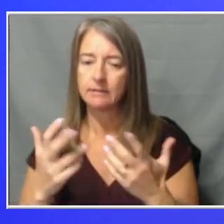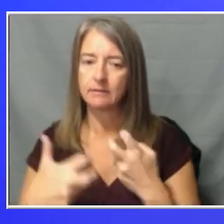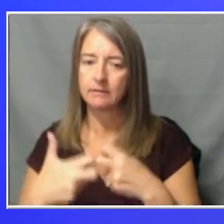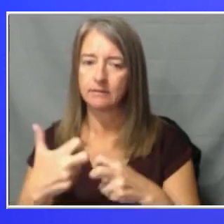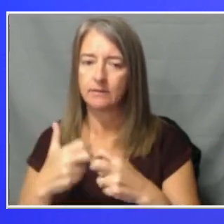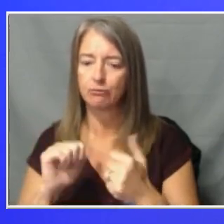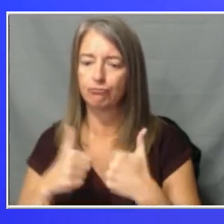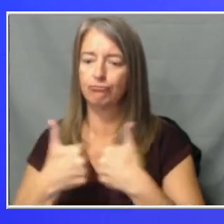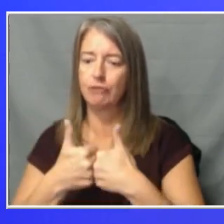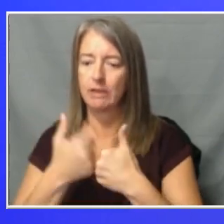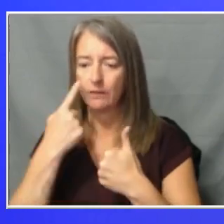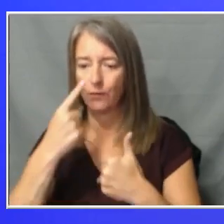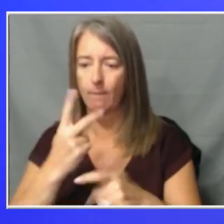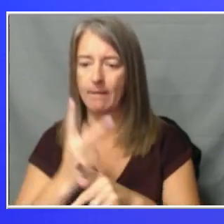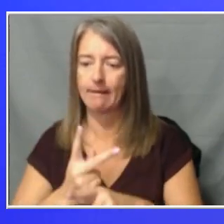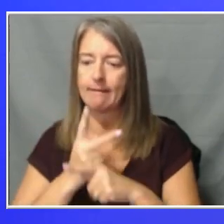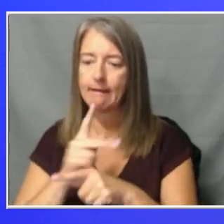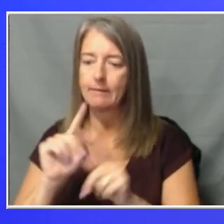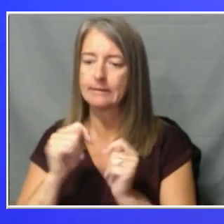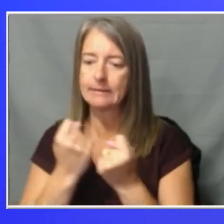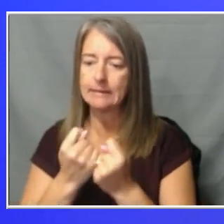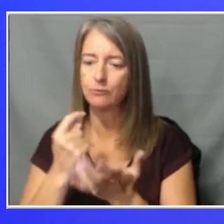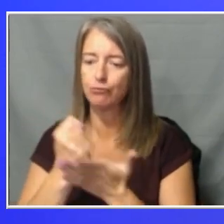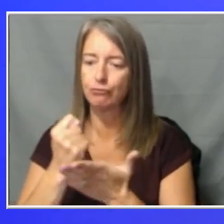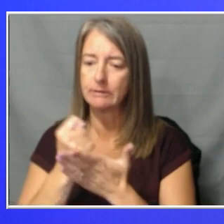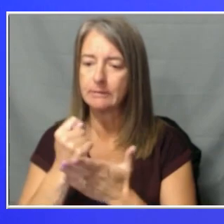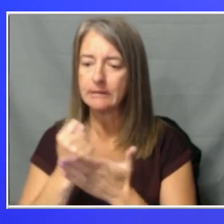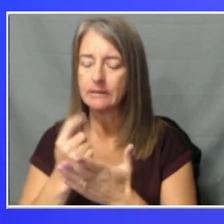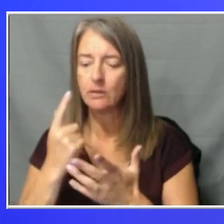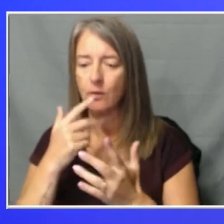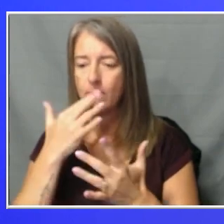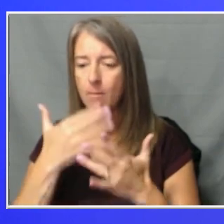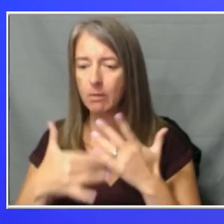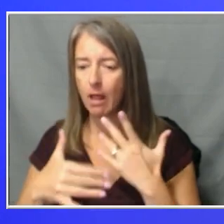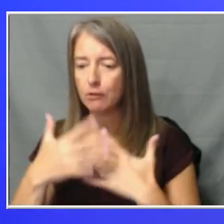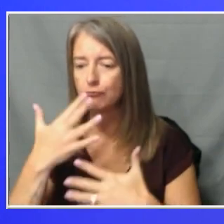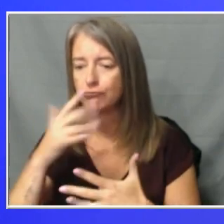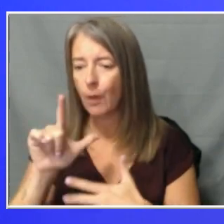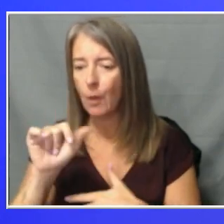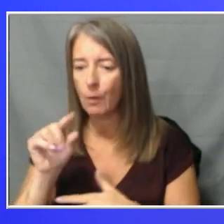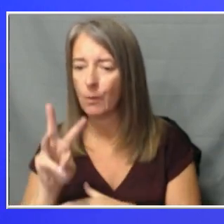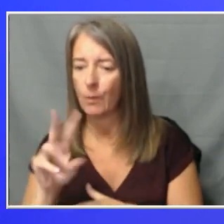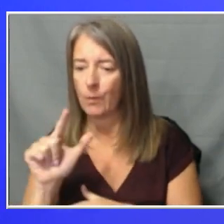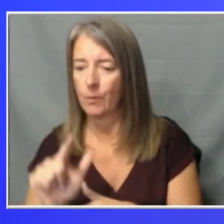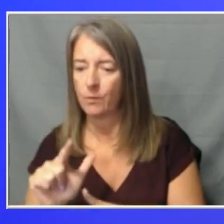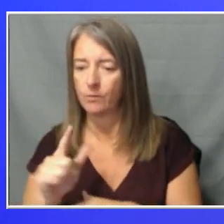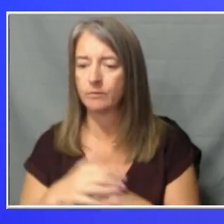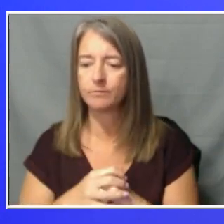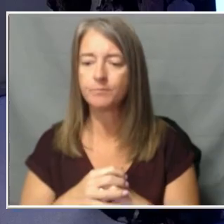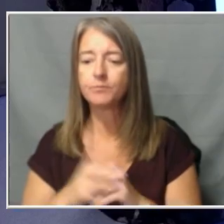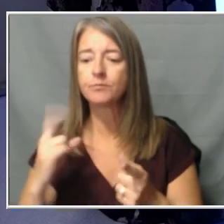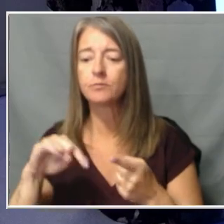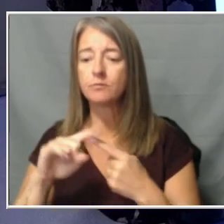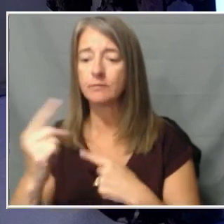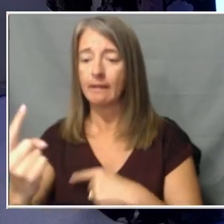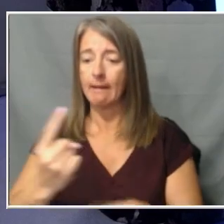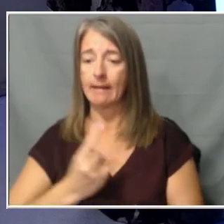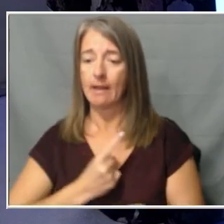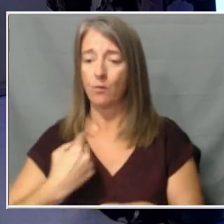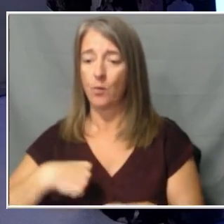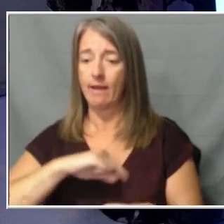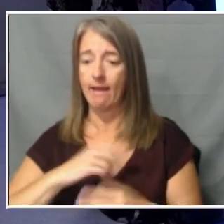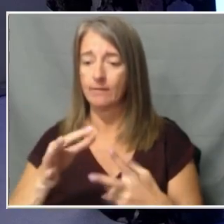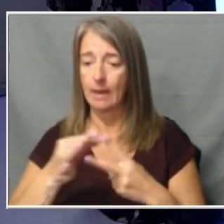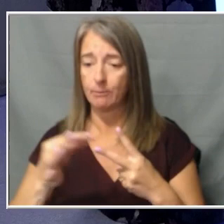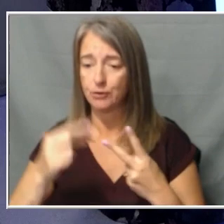for my care team to treat me when my blood counts are low. So when they came to you and said, we have an option for you,